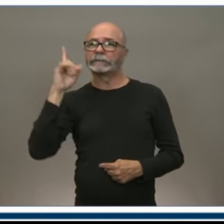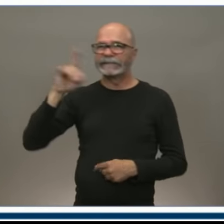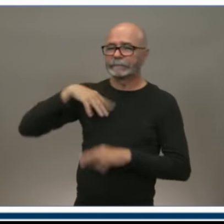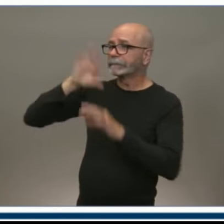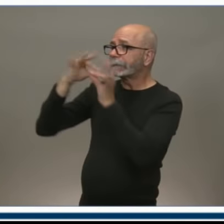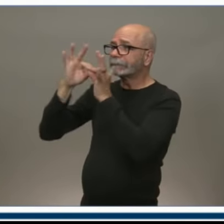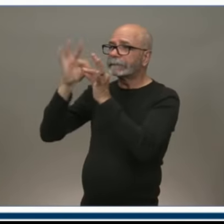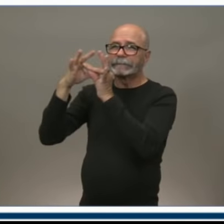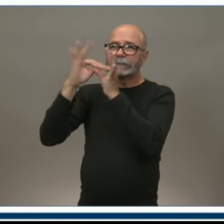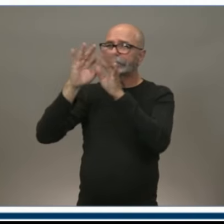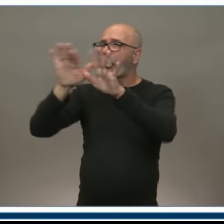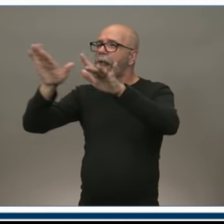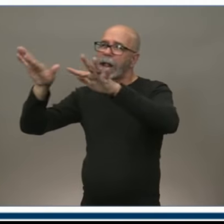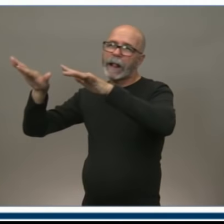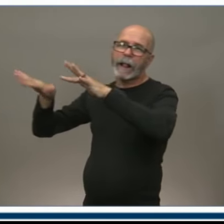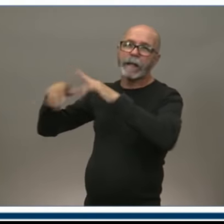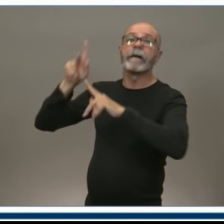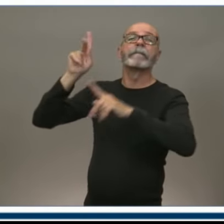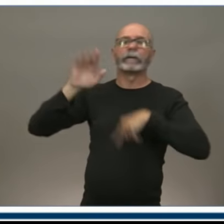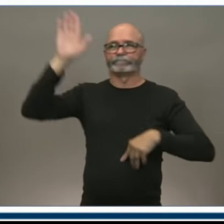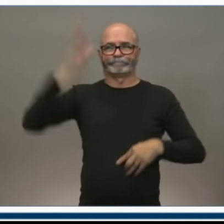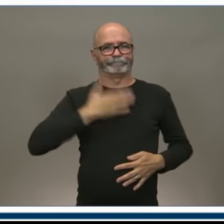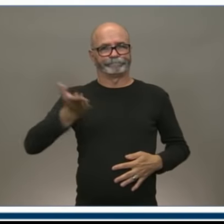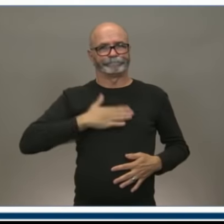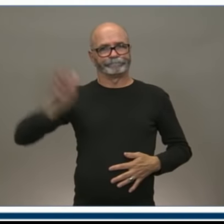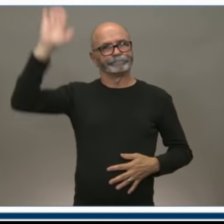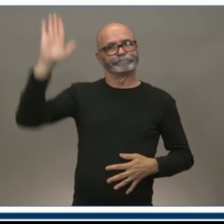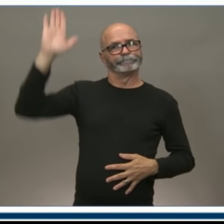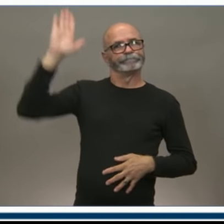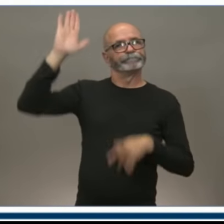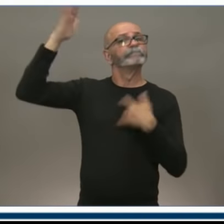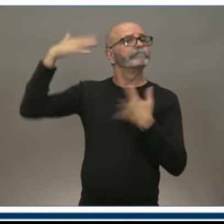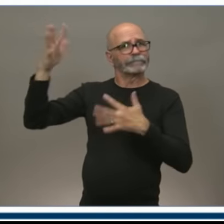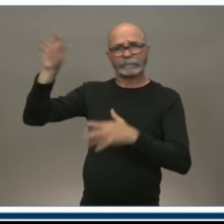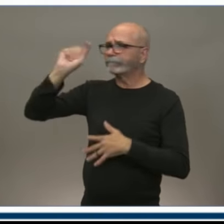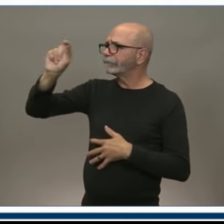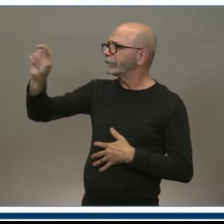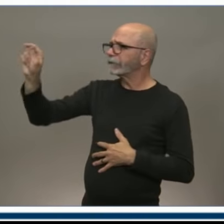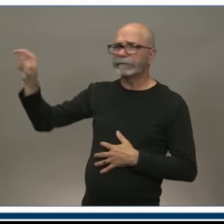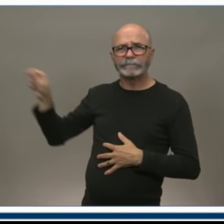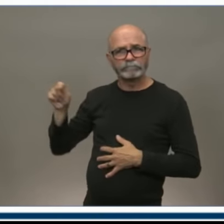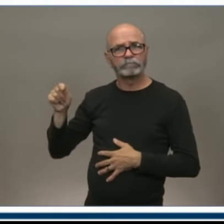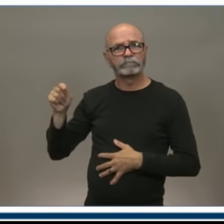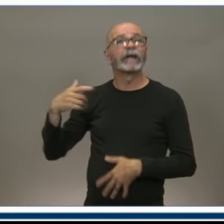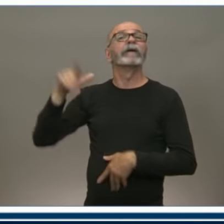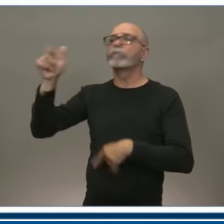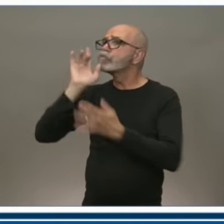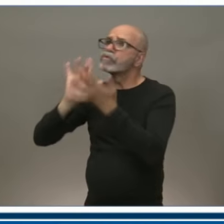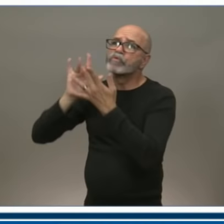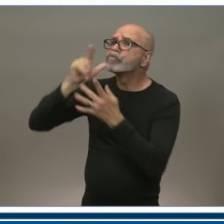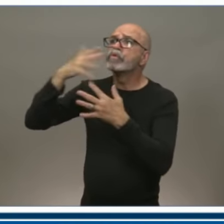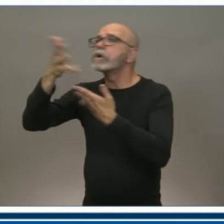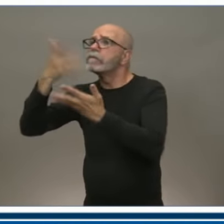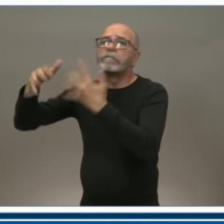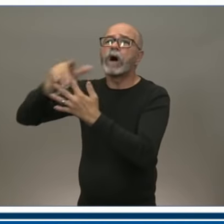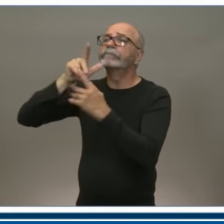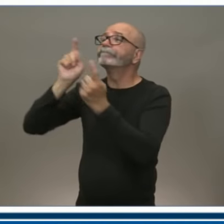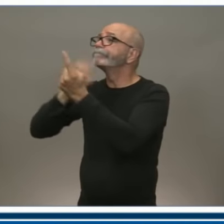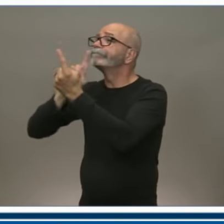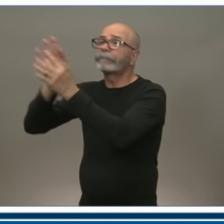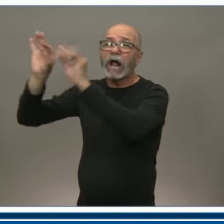people come forward, we had a number of community exposure sites. We've had a number of contacts. Everybody's been negative there. We've tested more